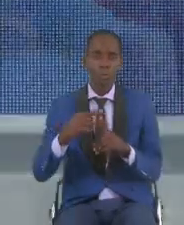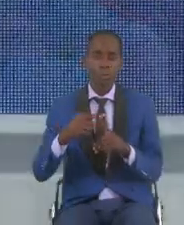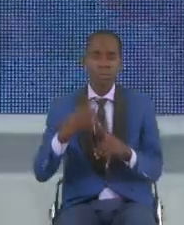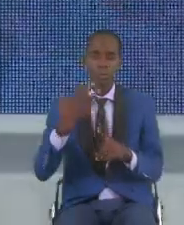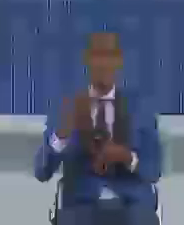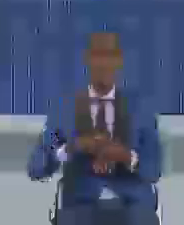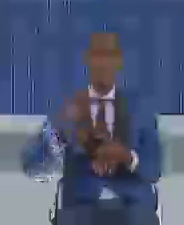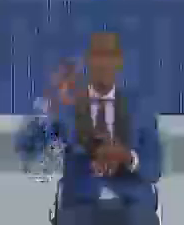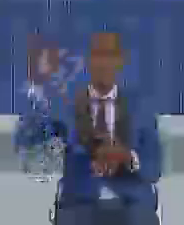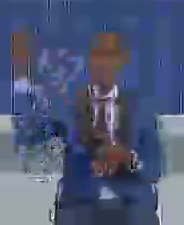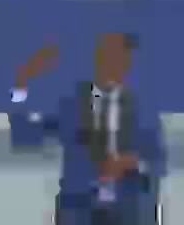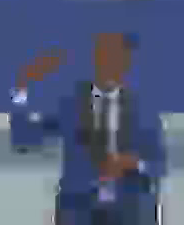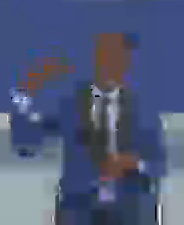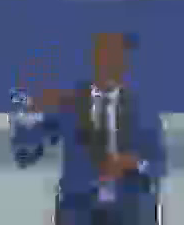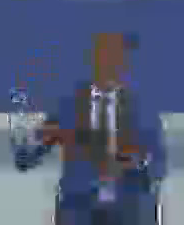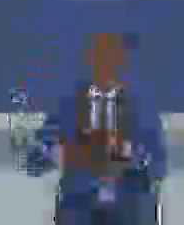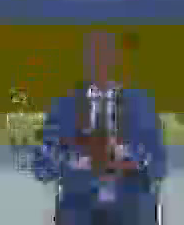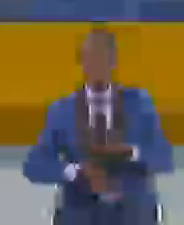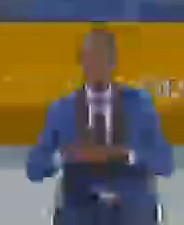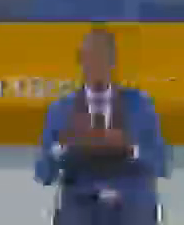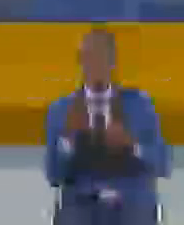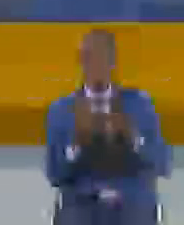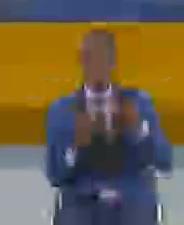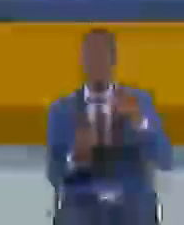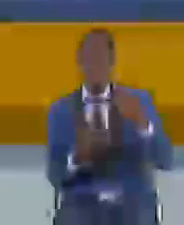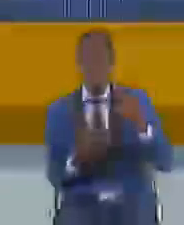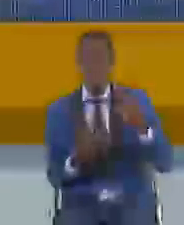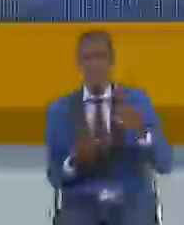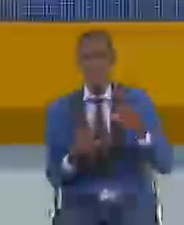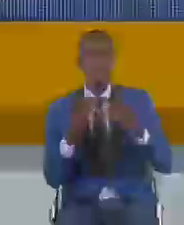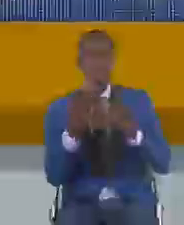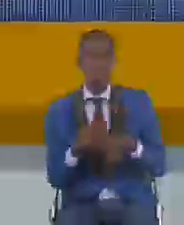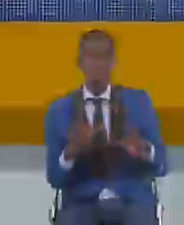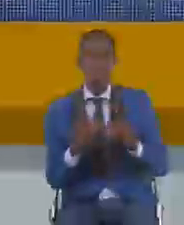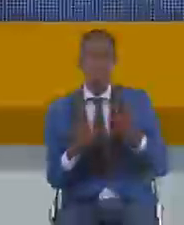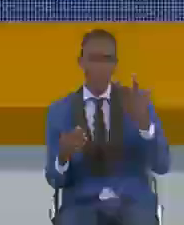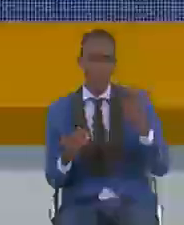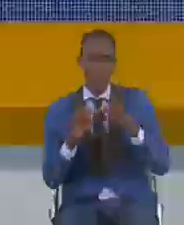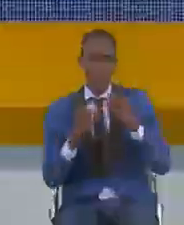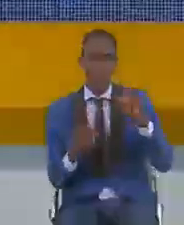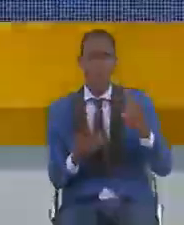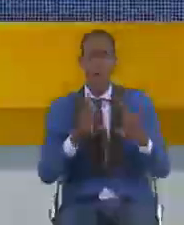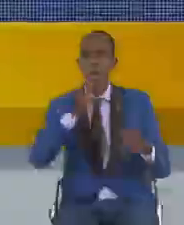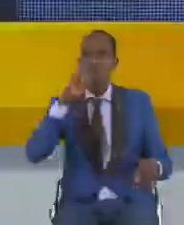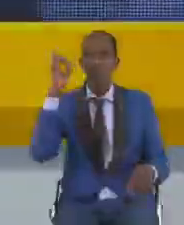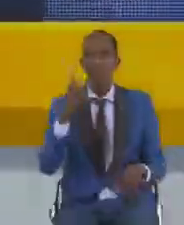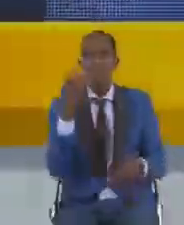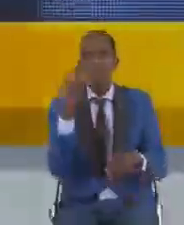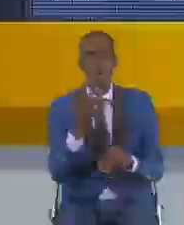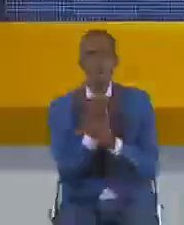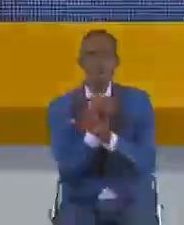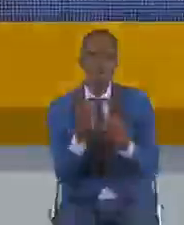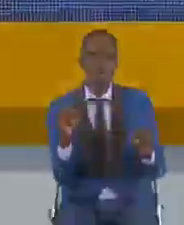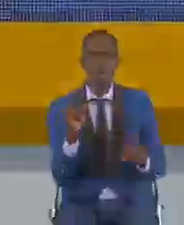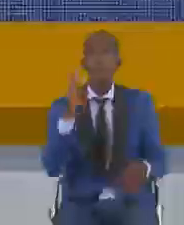one, assured of salvation by grace. Assured of salvation